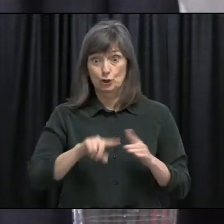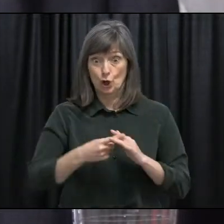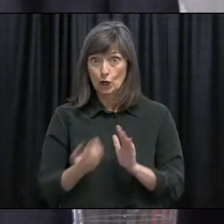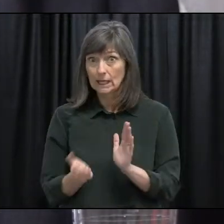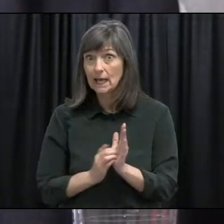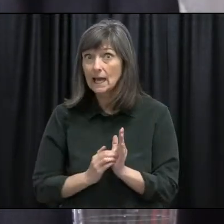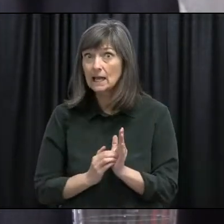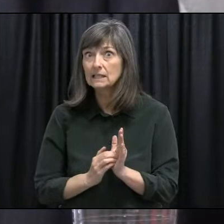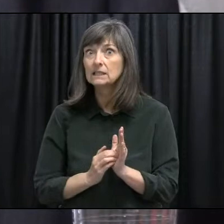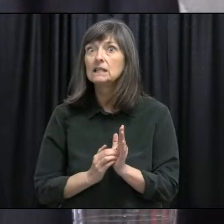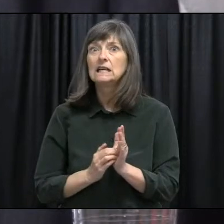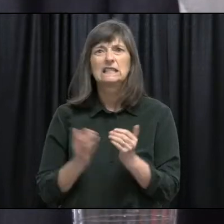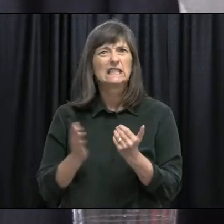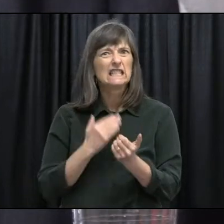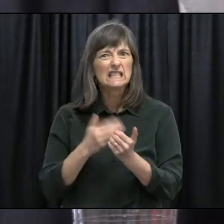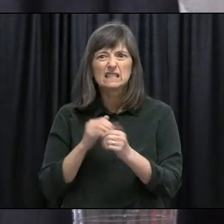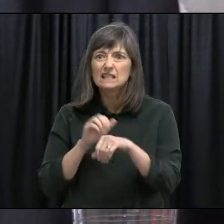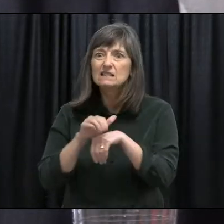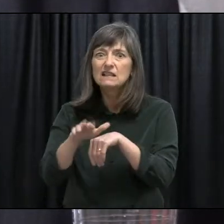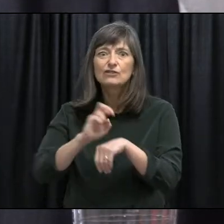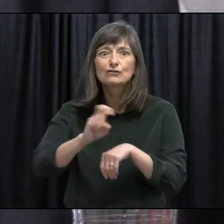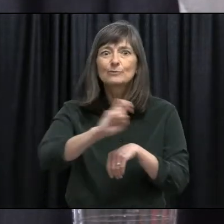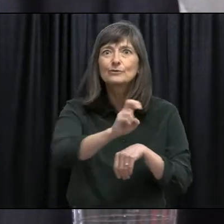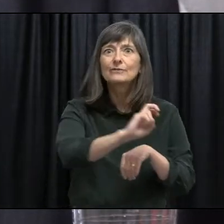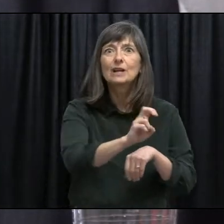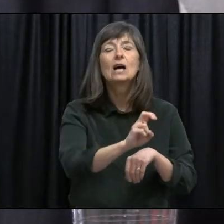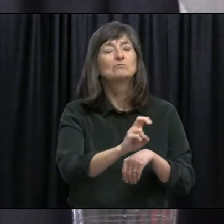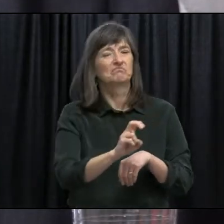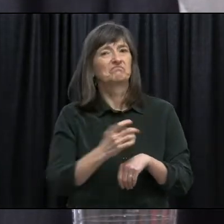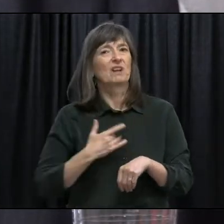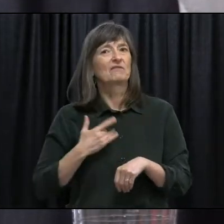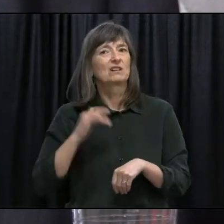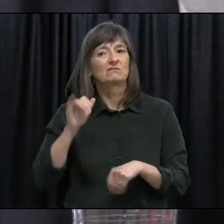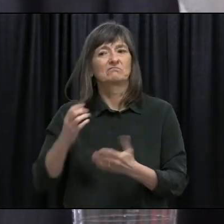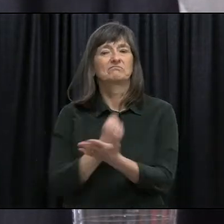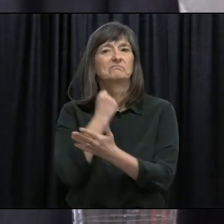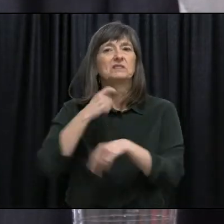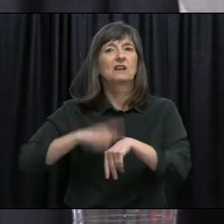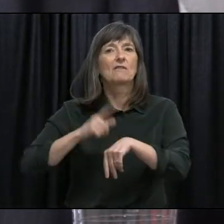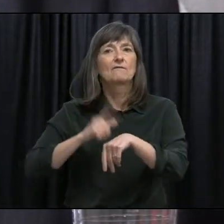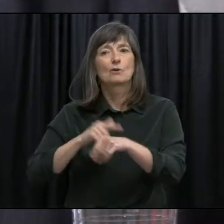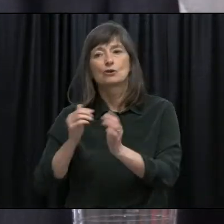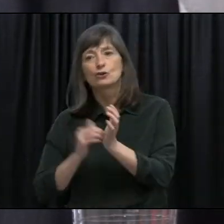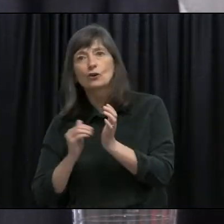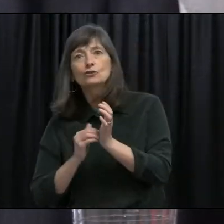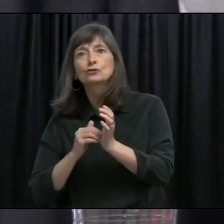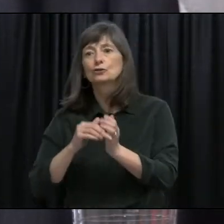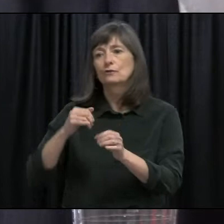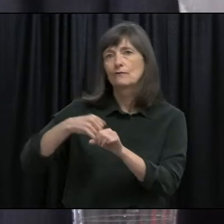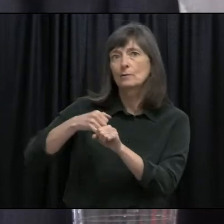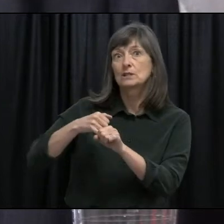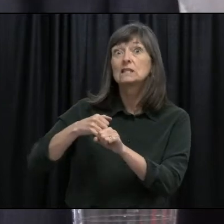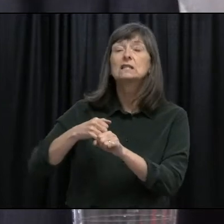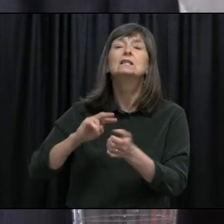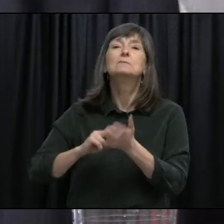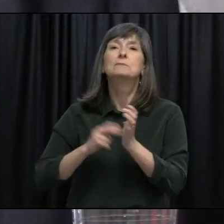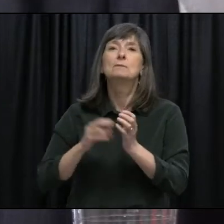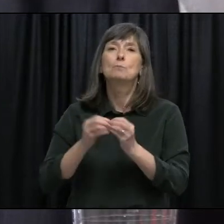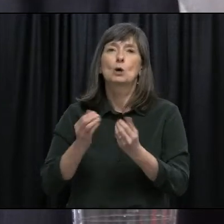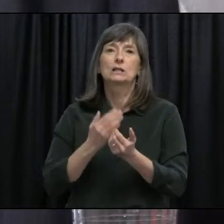as pharmacists and physicians will have a really important role, because that will enable some more geographical